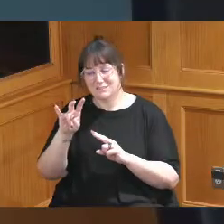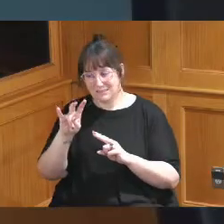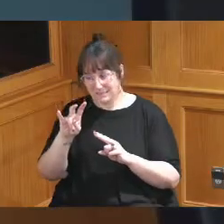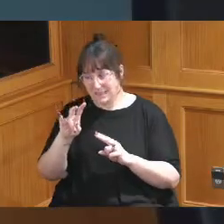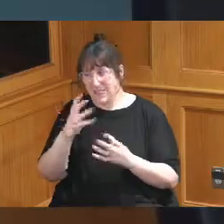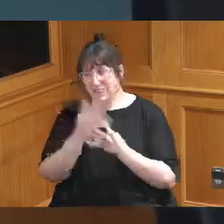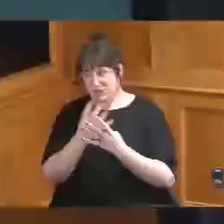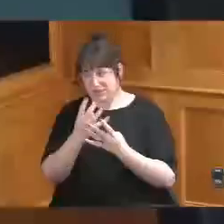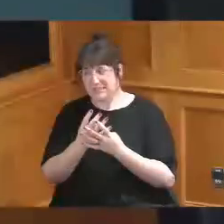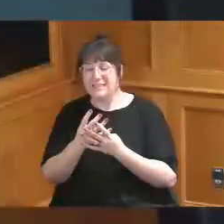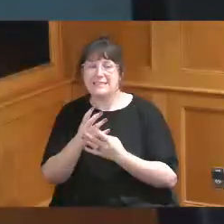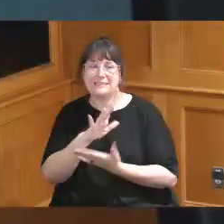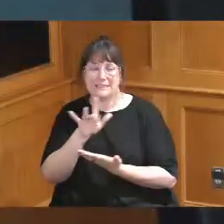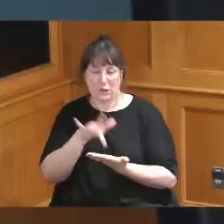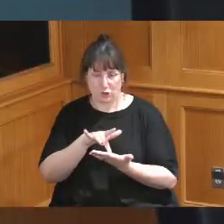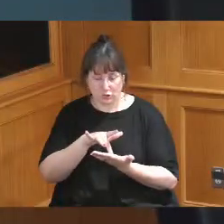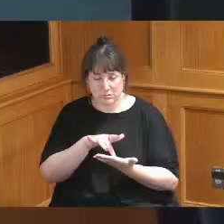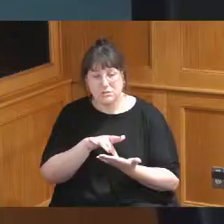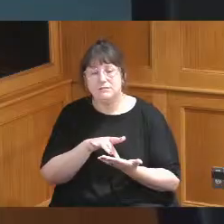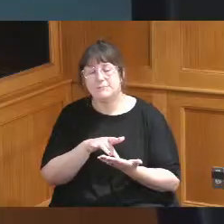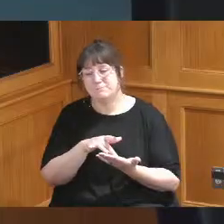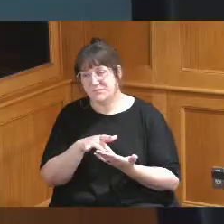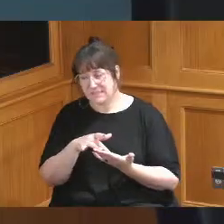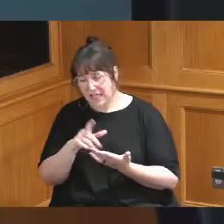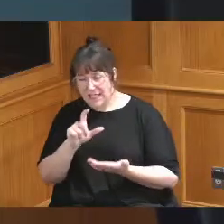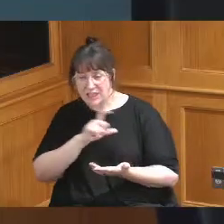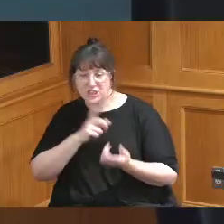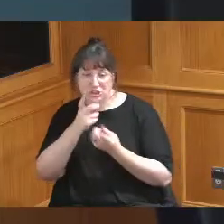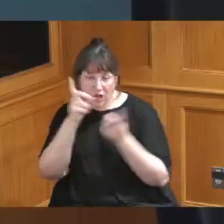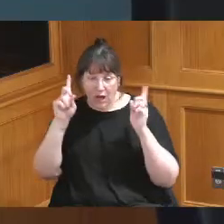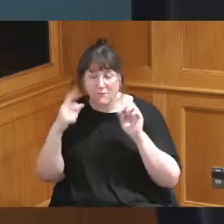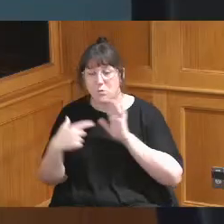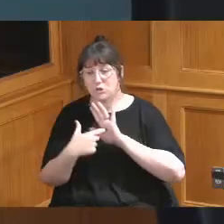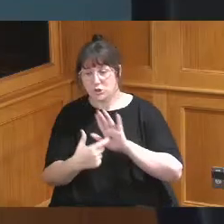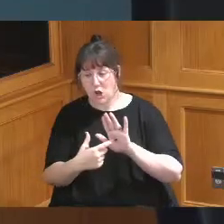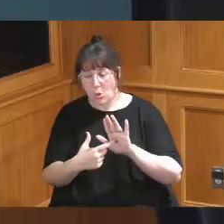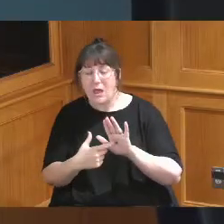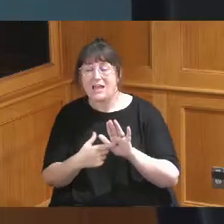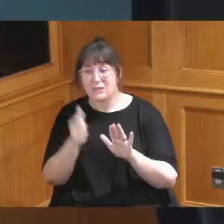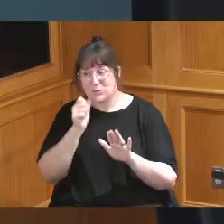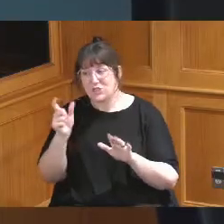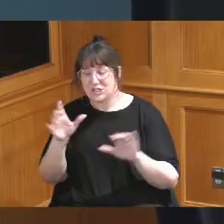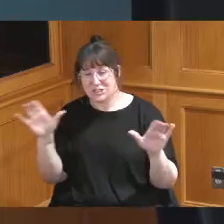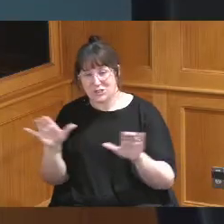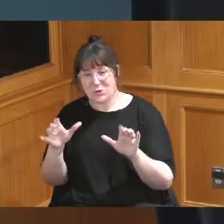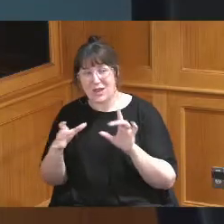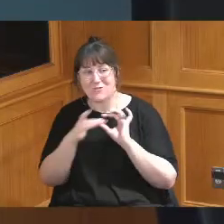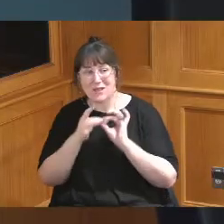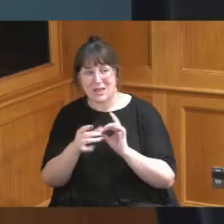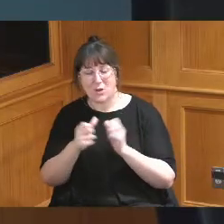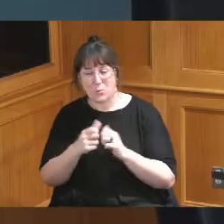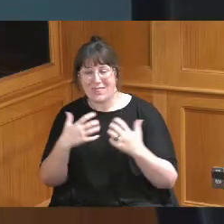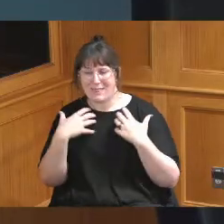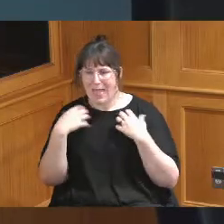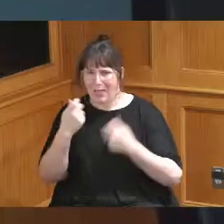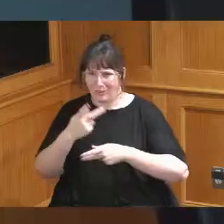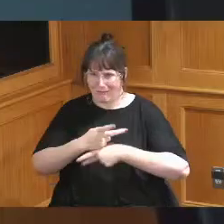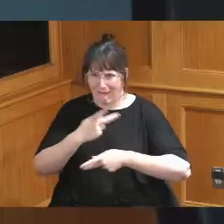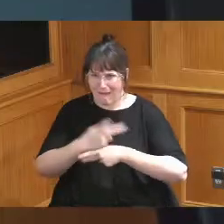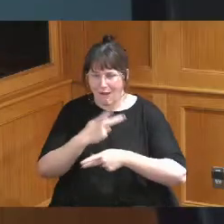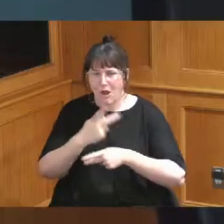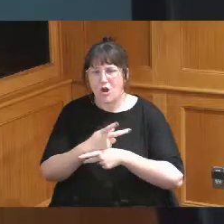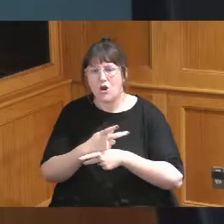staff went with me, and the sheriff was showing us what she's doing related to especially healthcare and